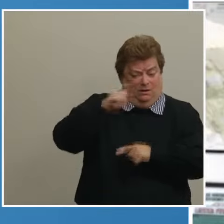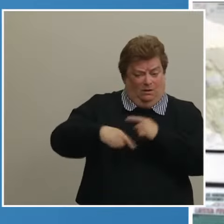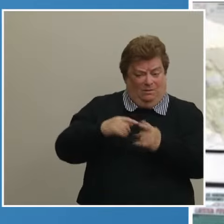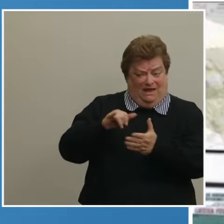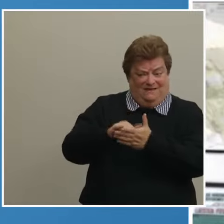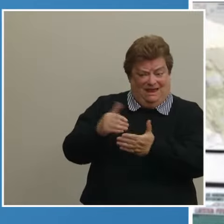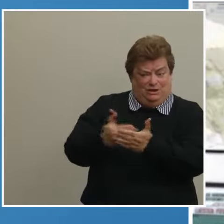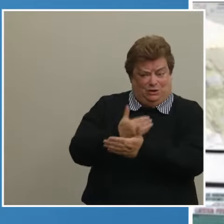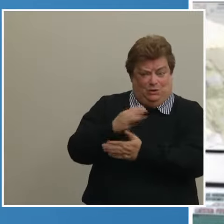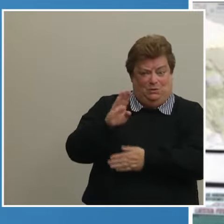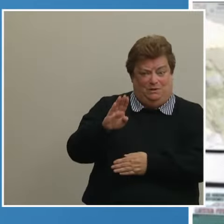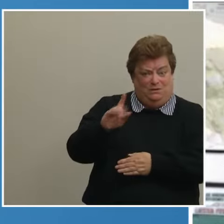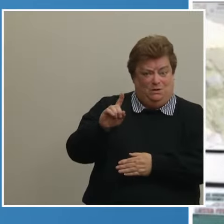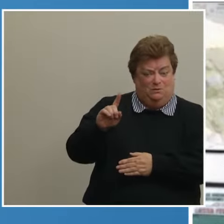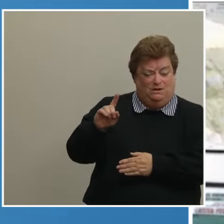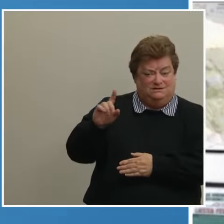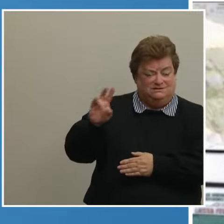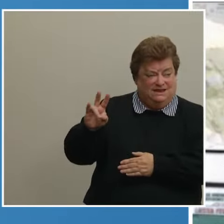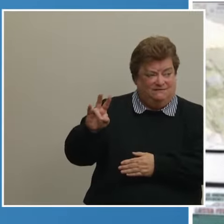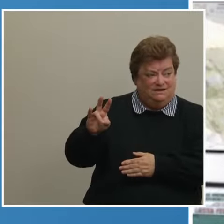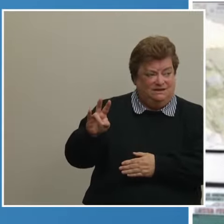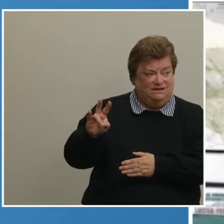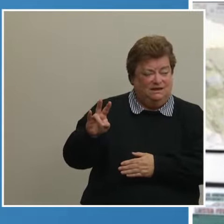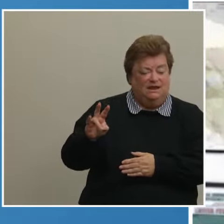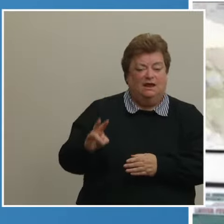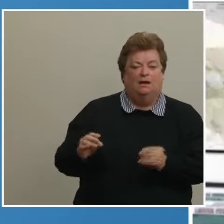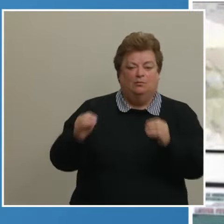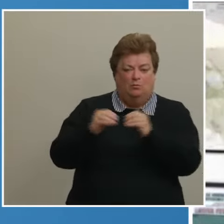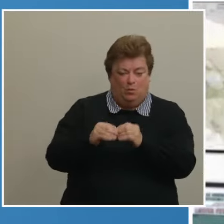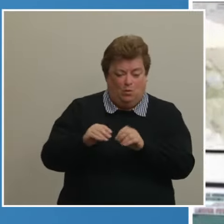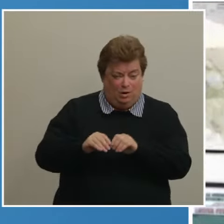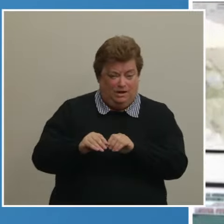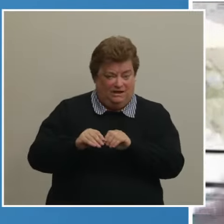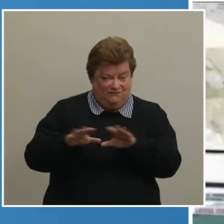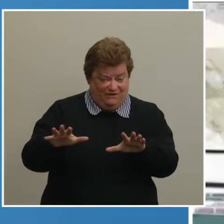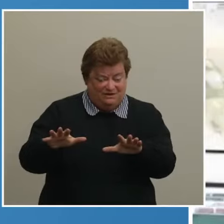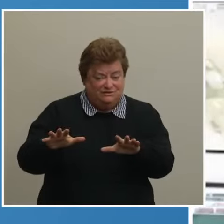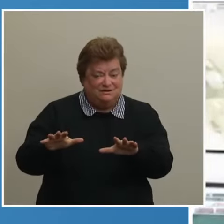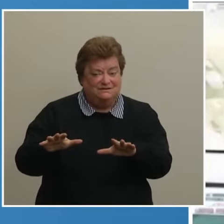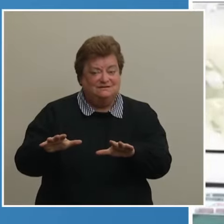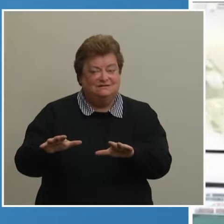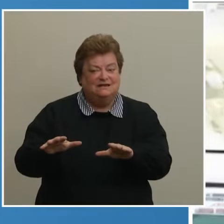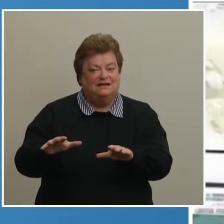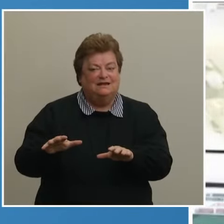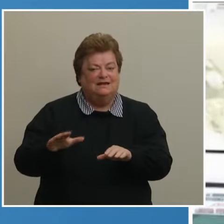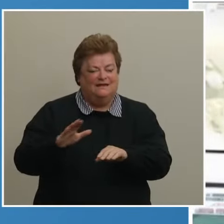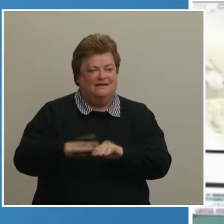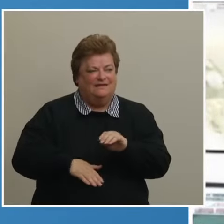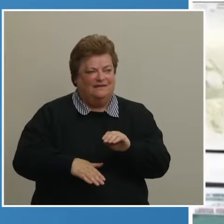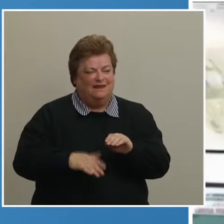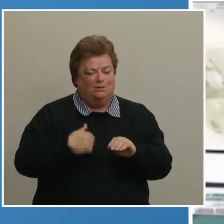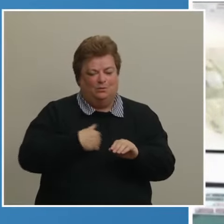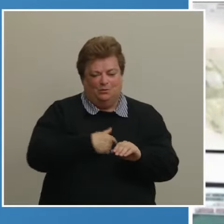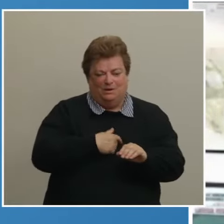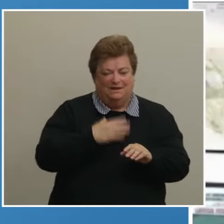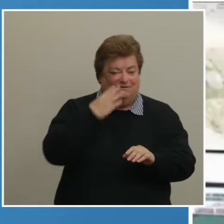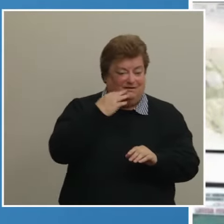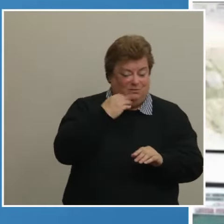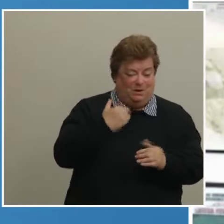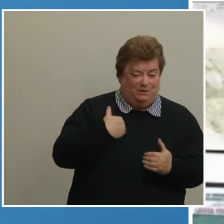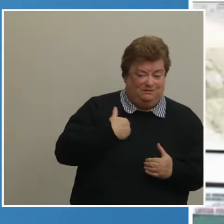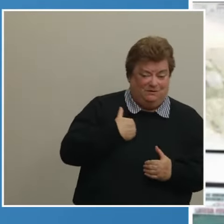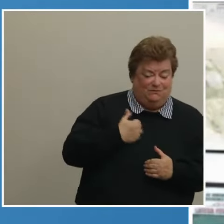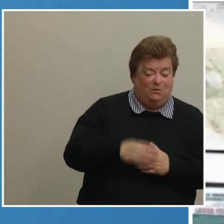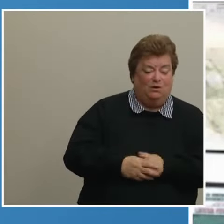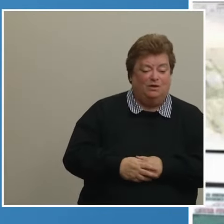particular is that it is much more infectious than the old wild type virus that we encountered,